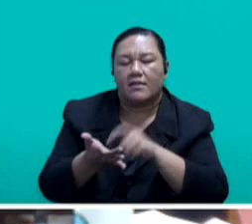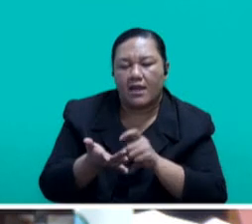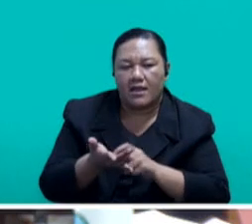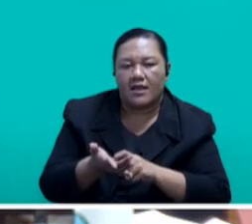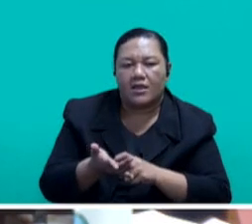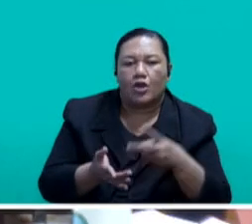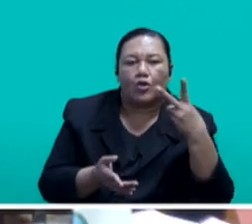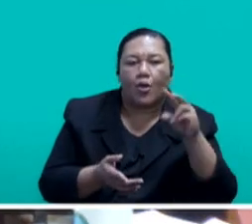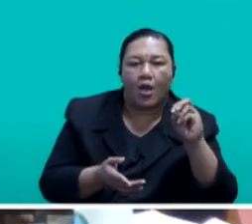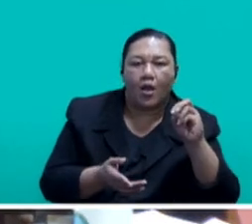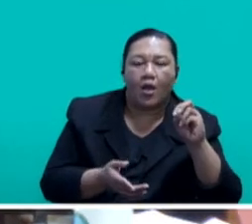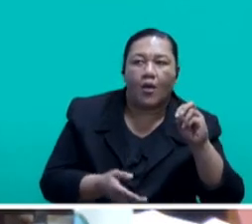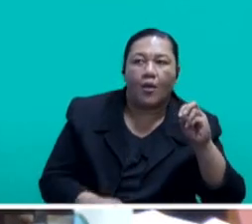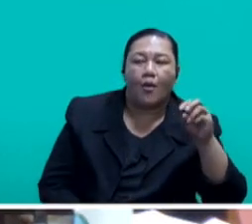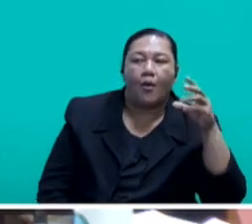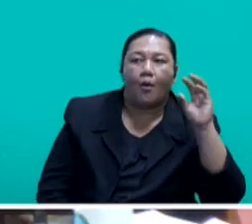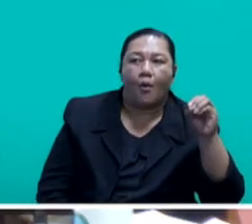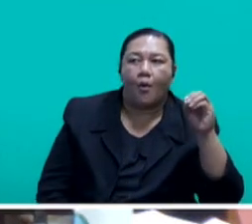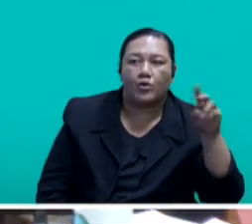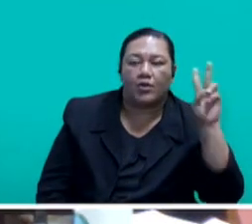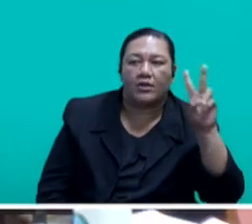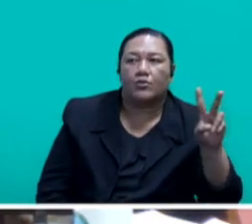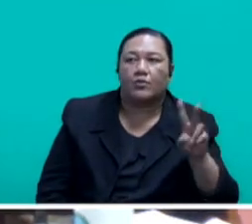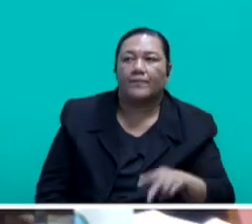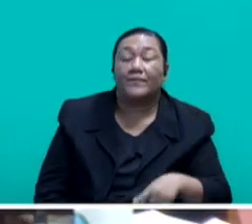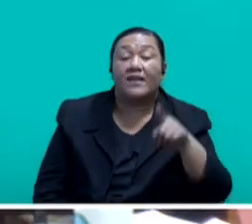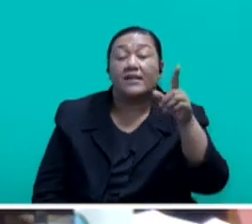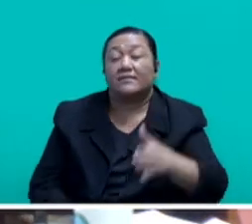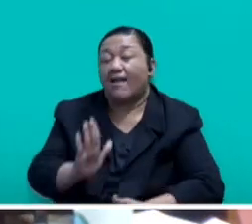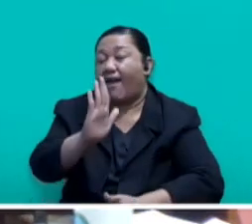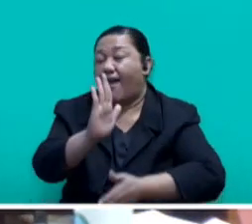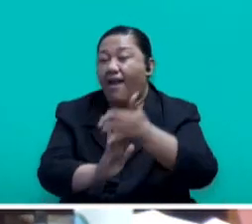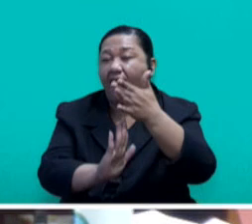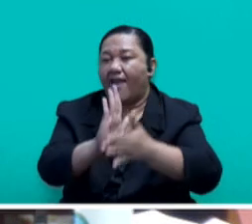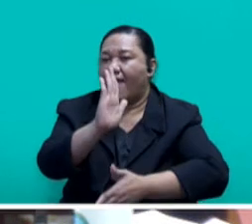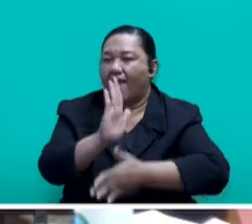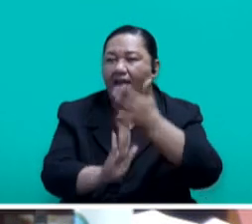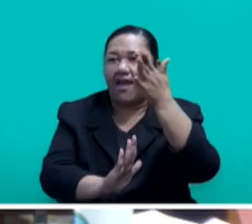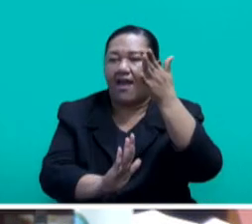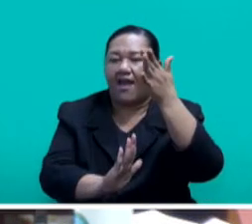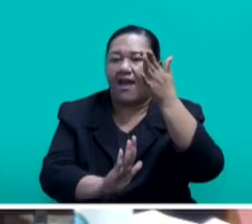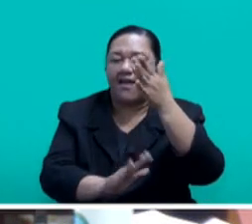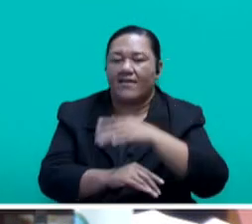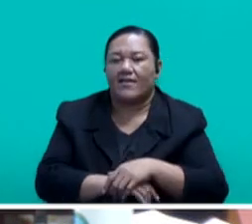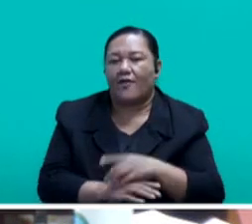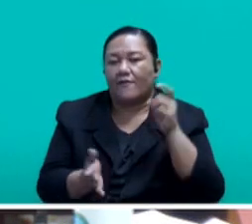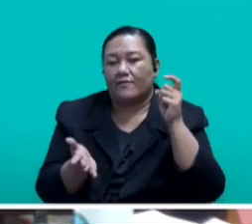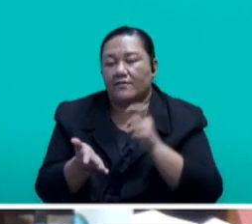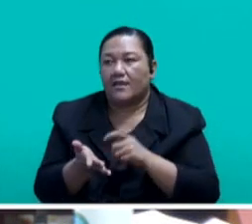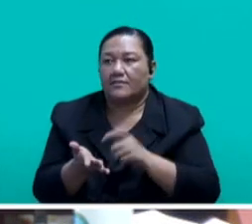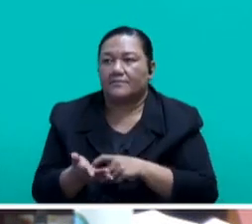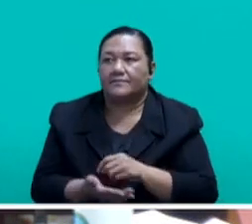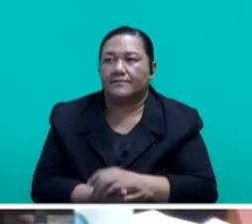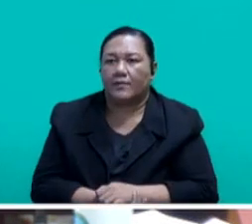Mr. Speaker, it is the height of blankness to all of a sudden